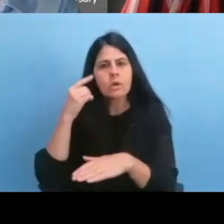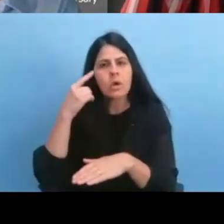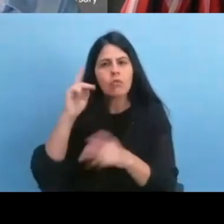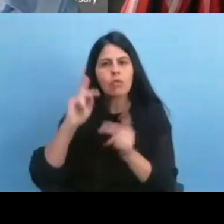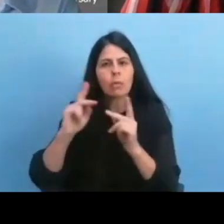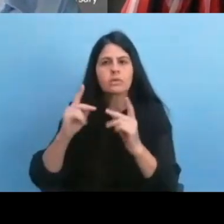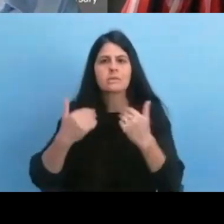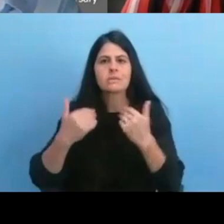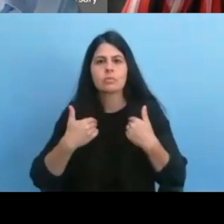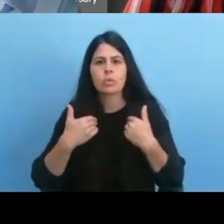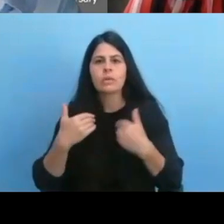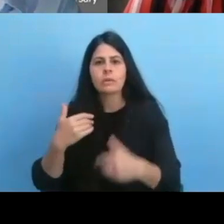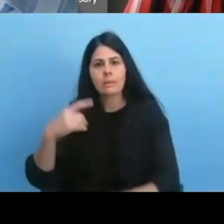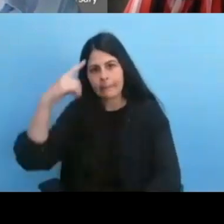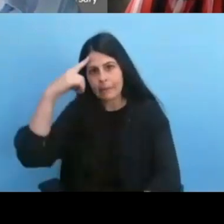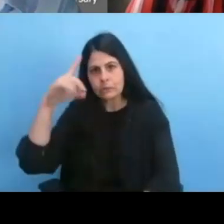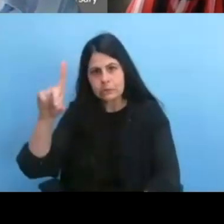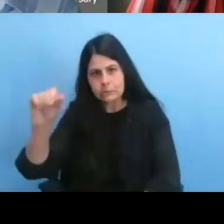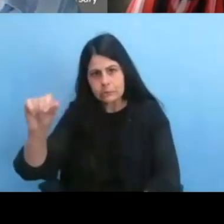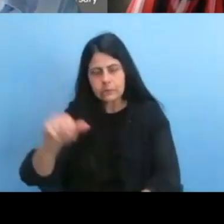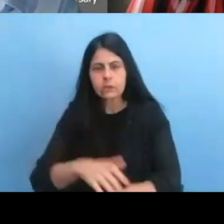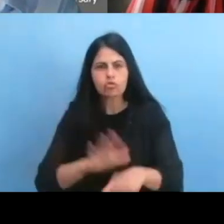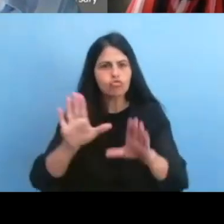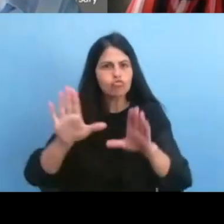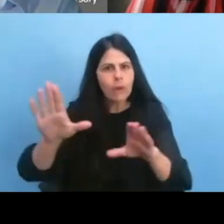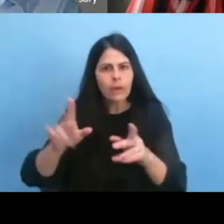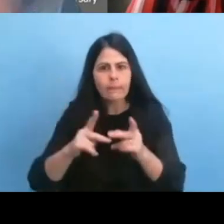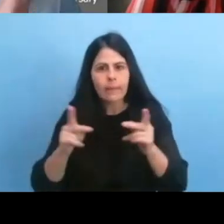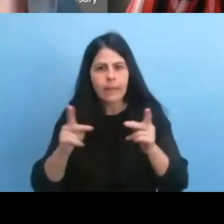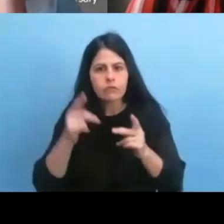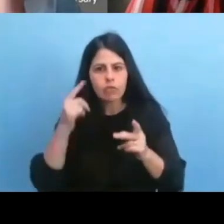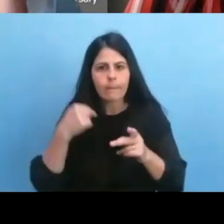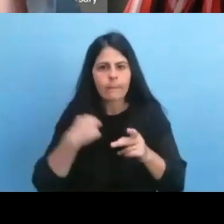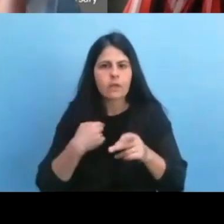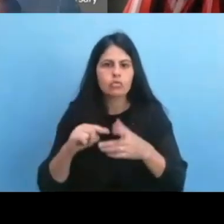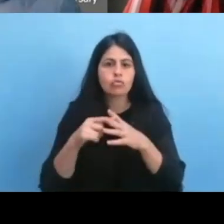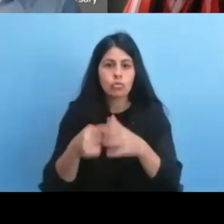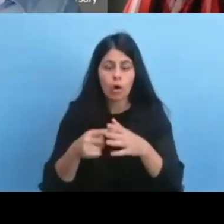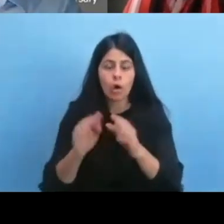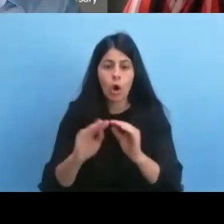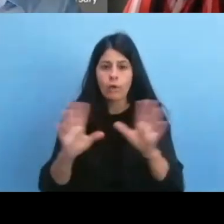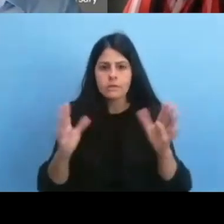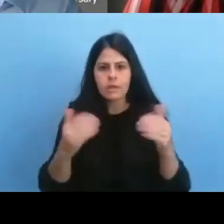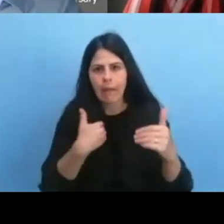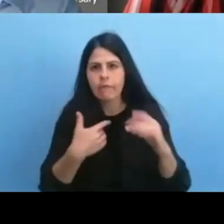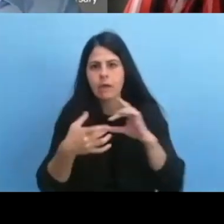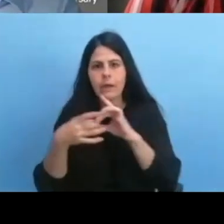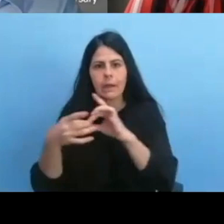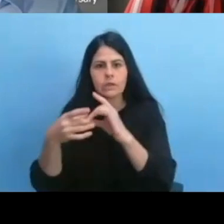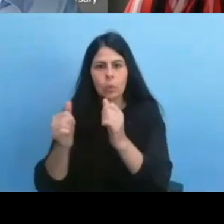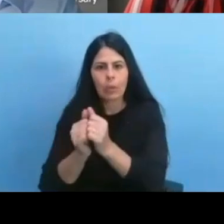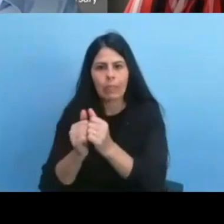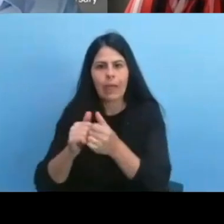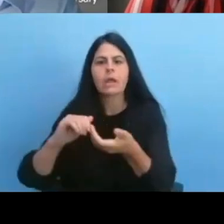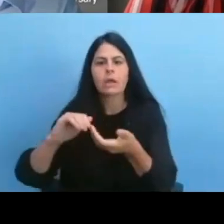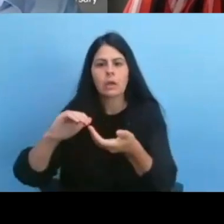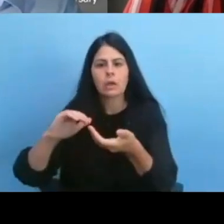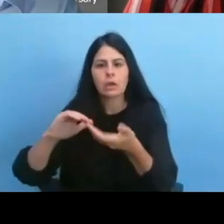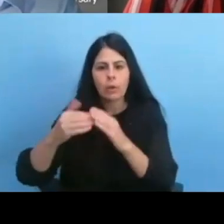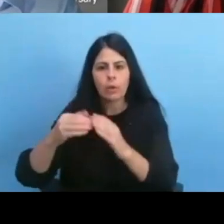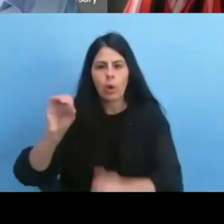Disabilities, which was a great place for me to start because obviously I have, connection to that community, being